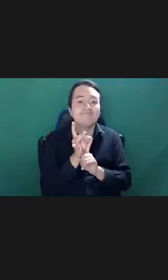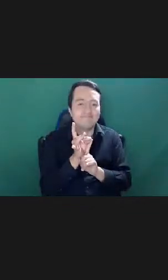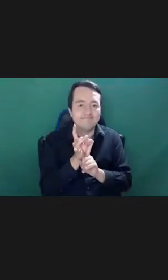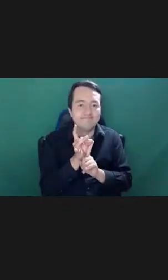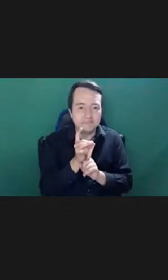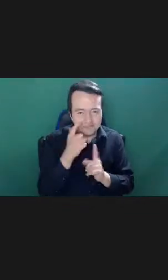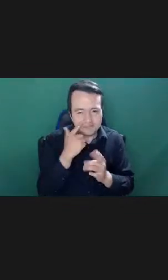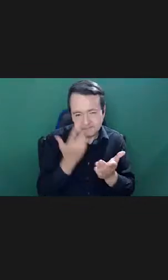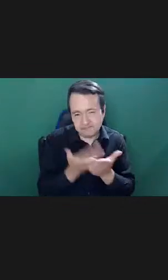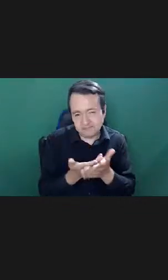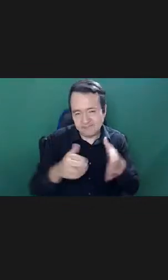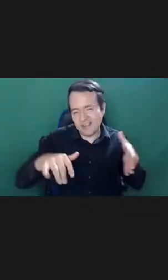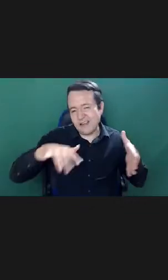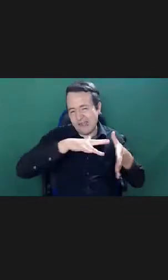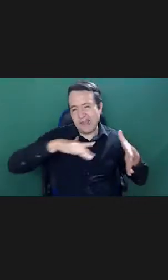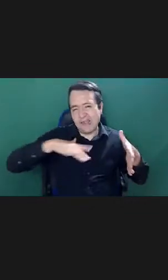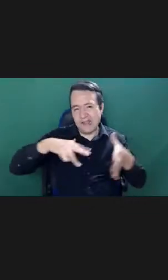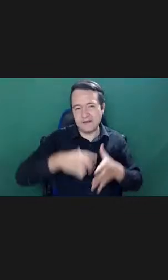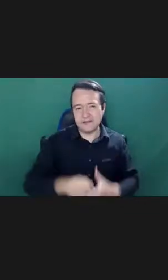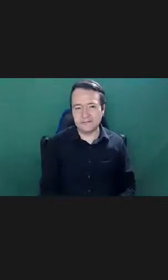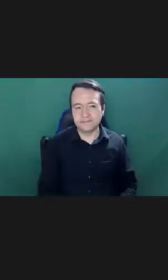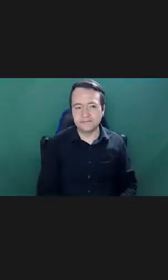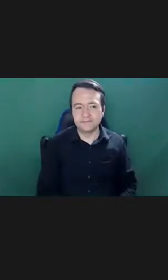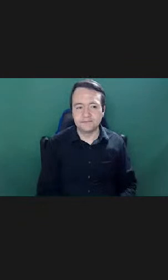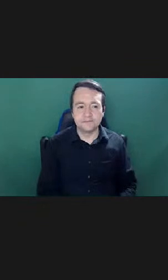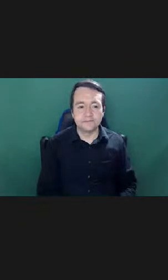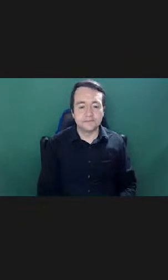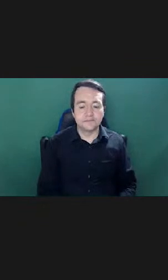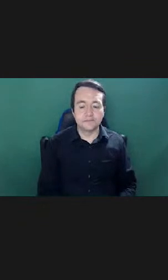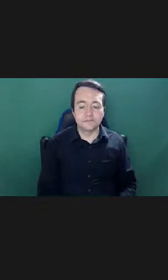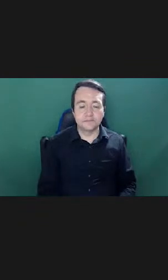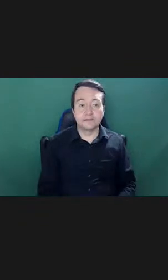Now we're going to take more of a life course perspective. That was